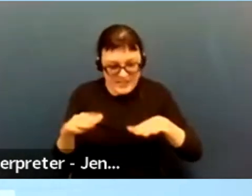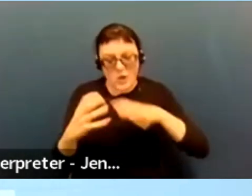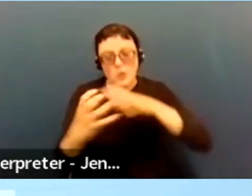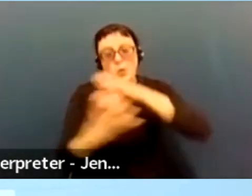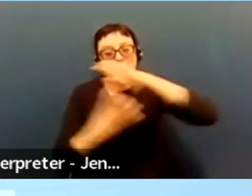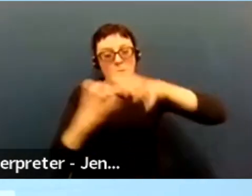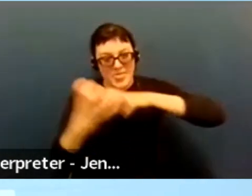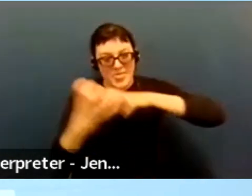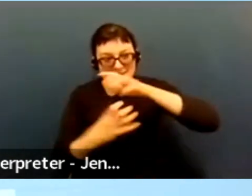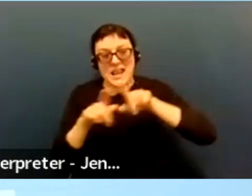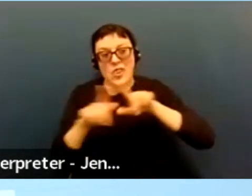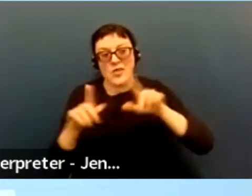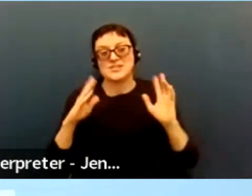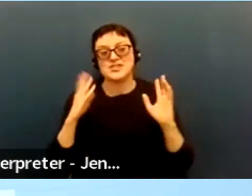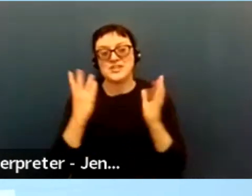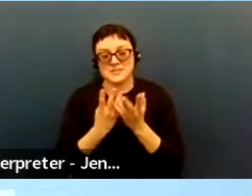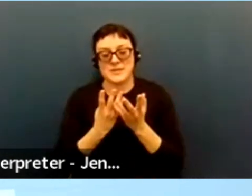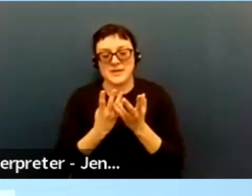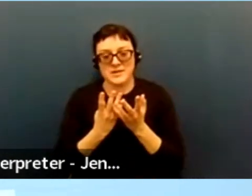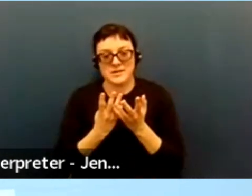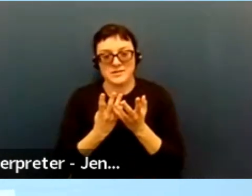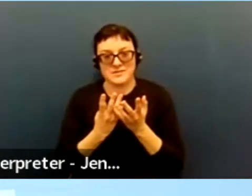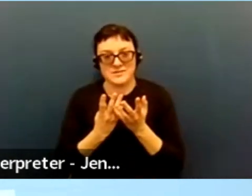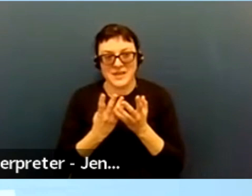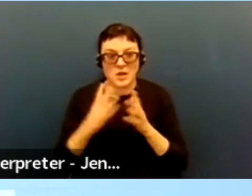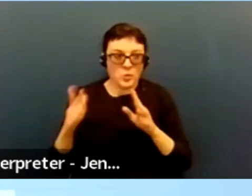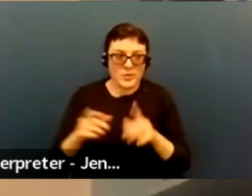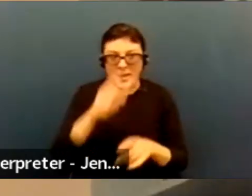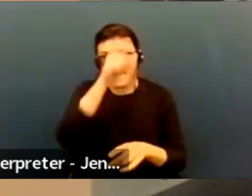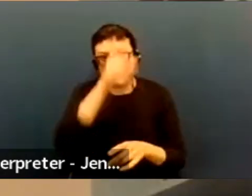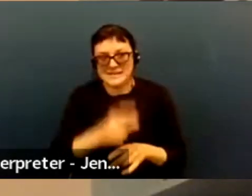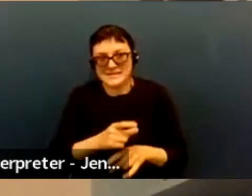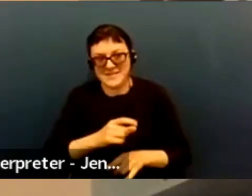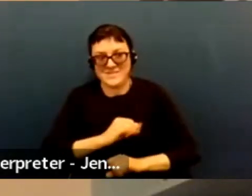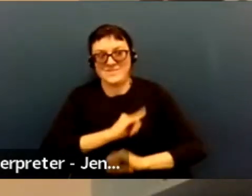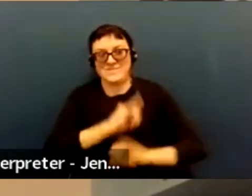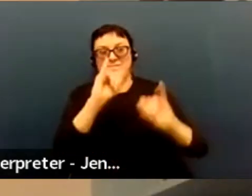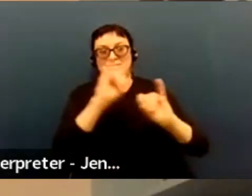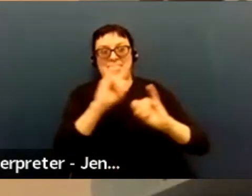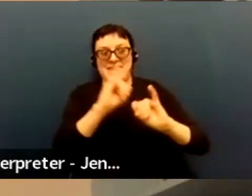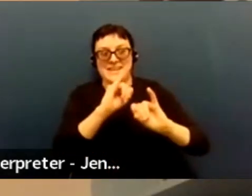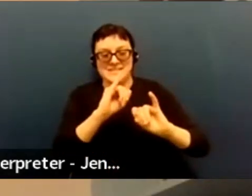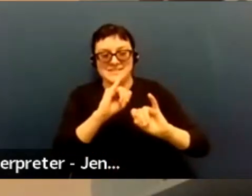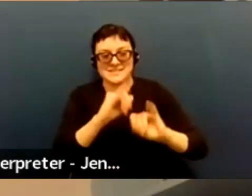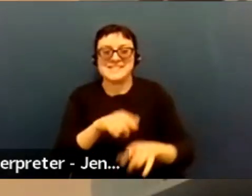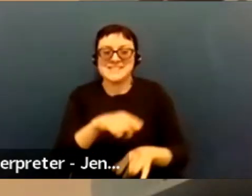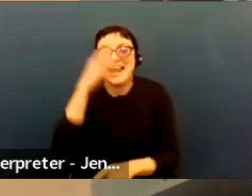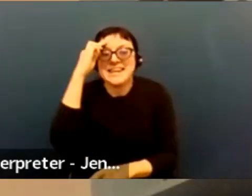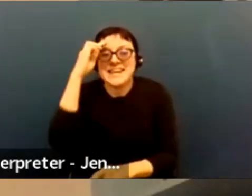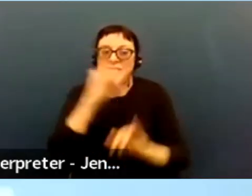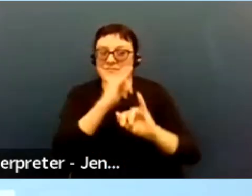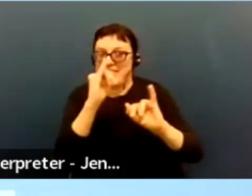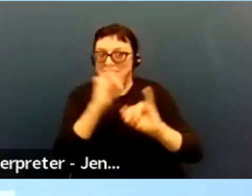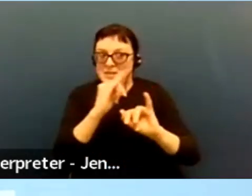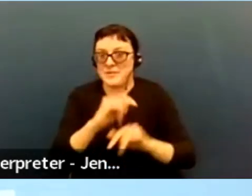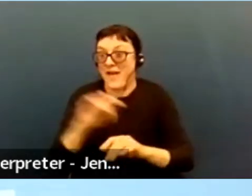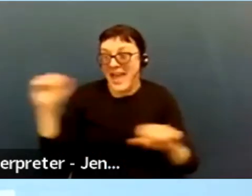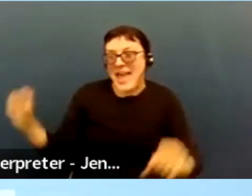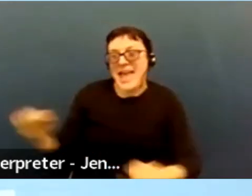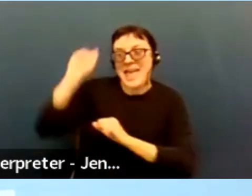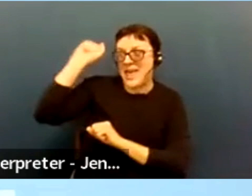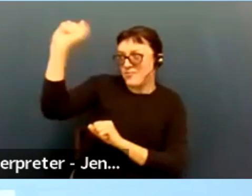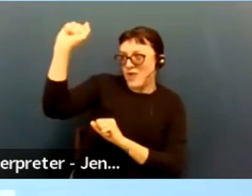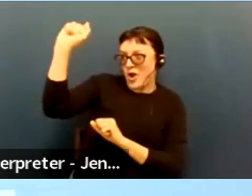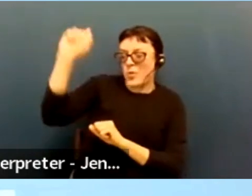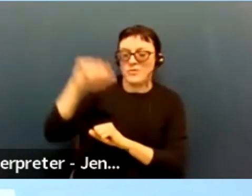complicated as Shakespeare has made them. Mm-hmm. So no villains, just people who are called